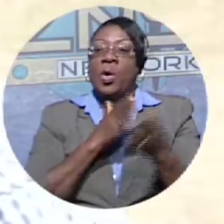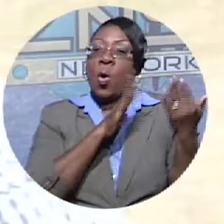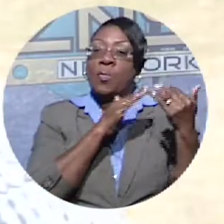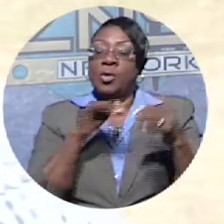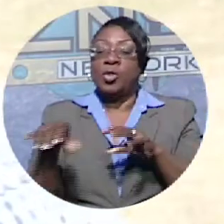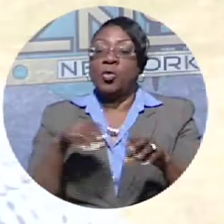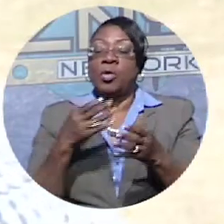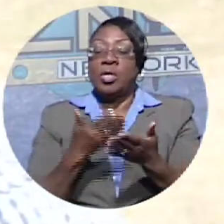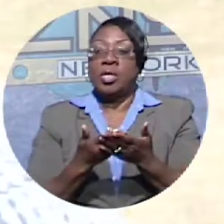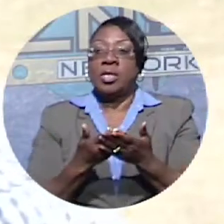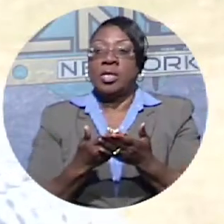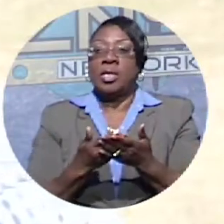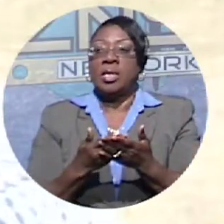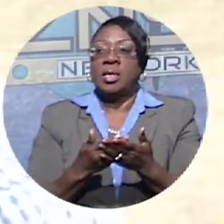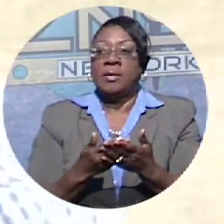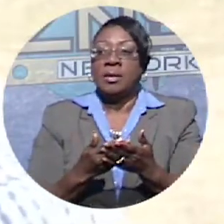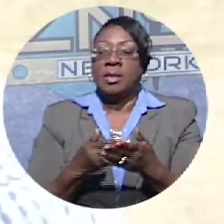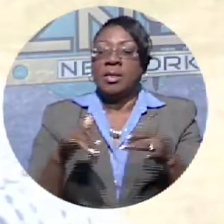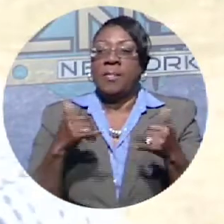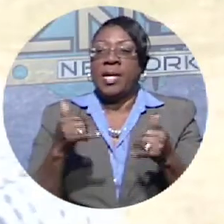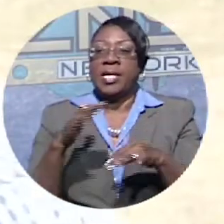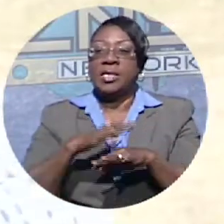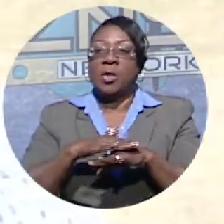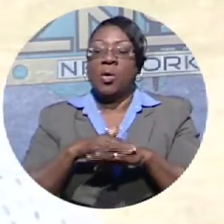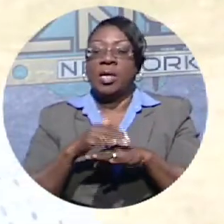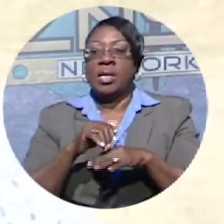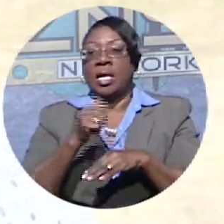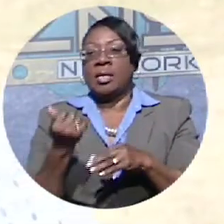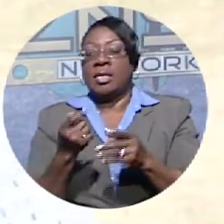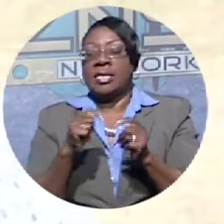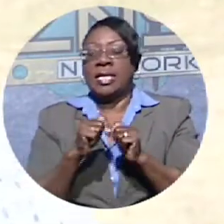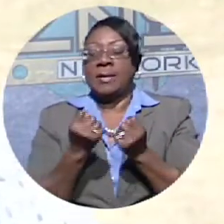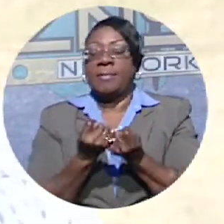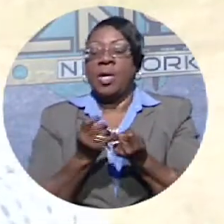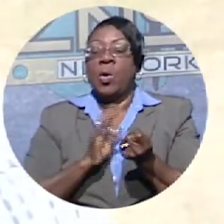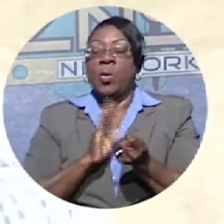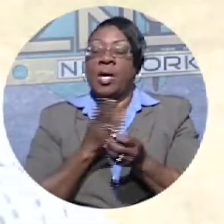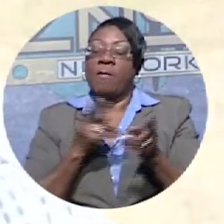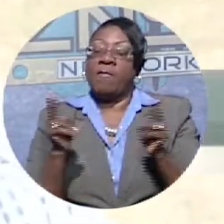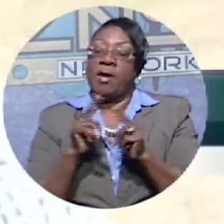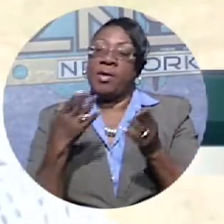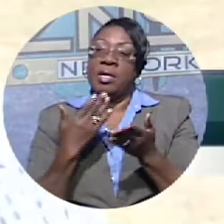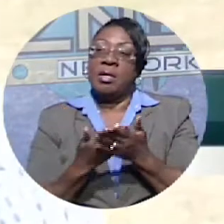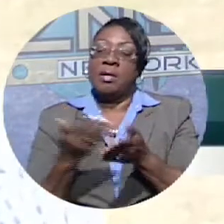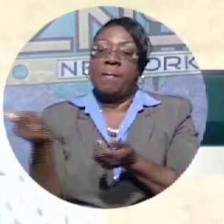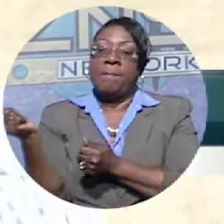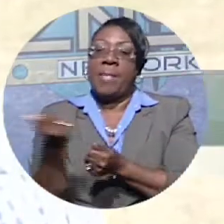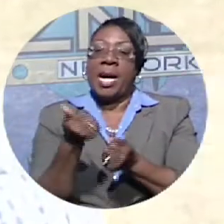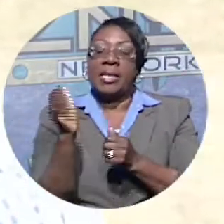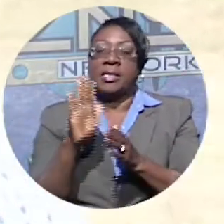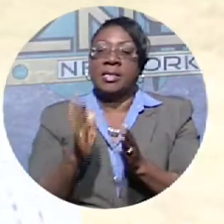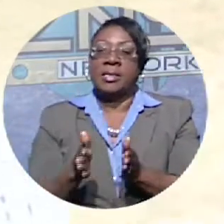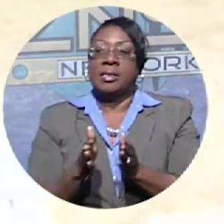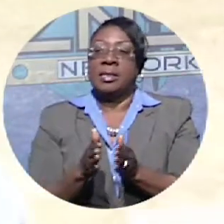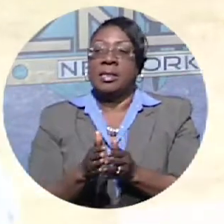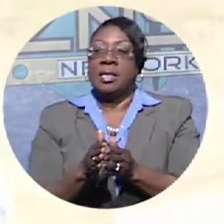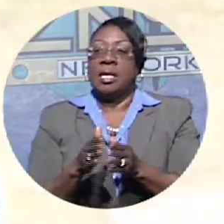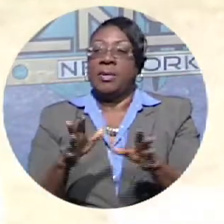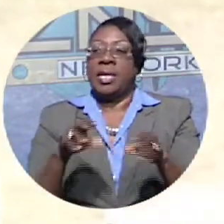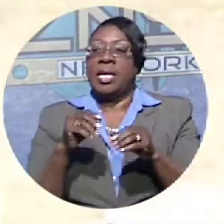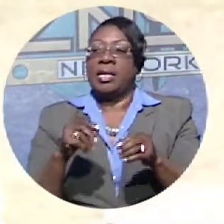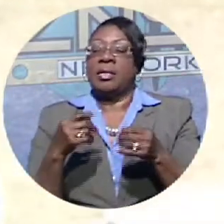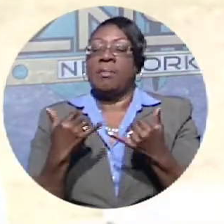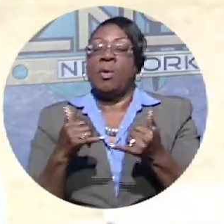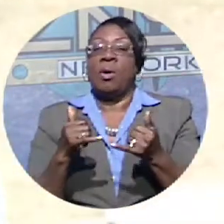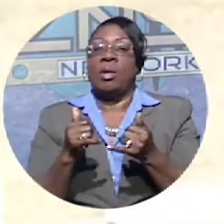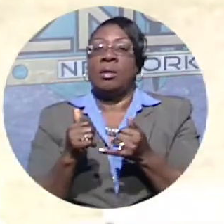terms of the ability of the players on the team. I think we have pretty good batsmen, and we have boys that can get the ball in the right areas and